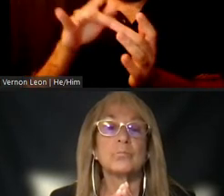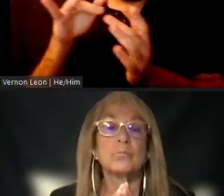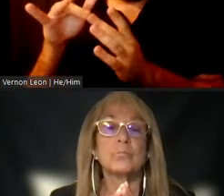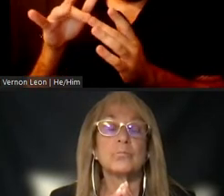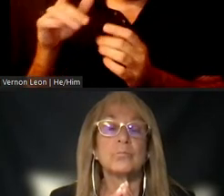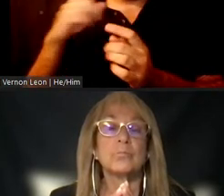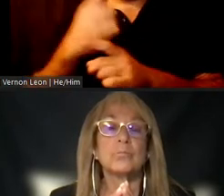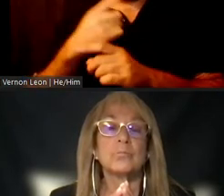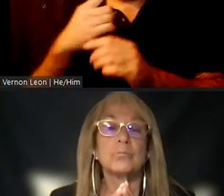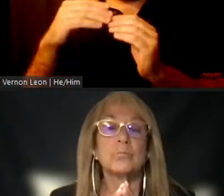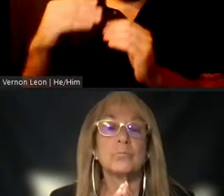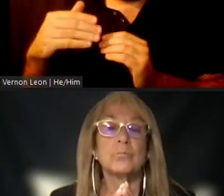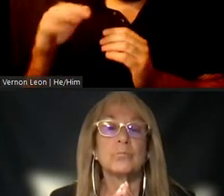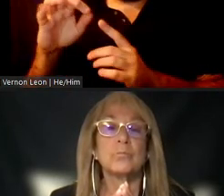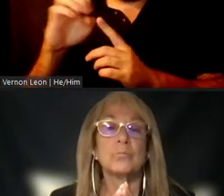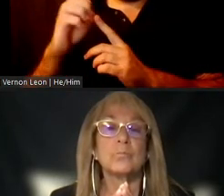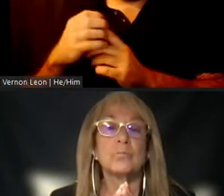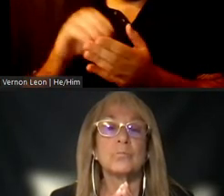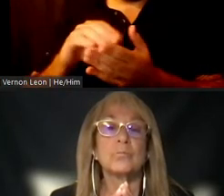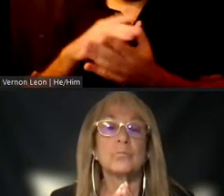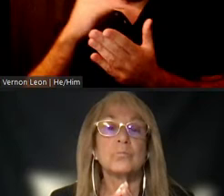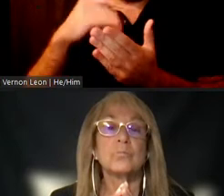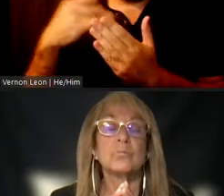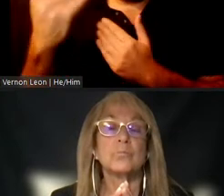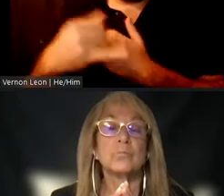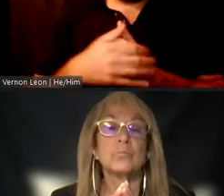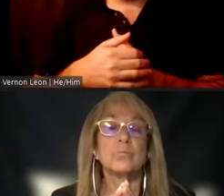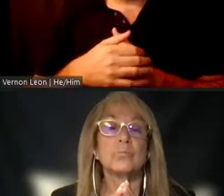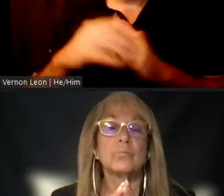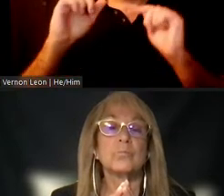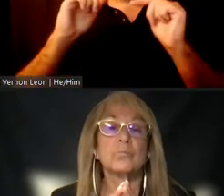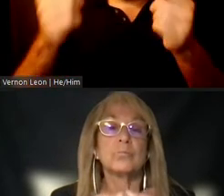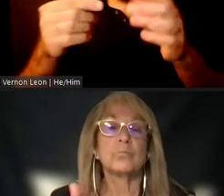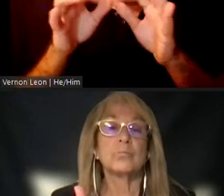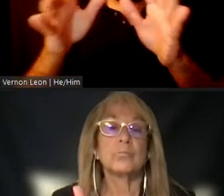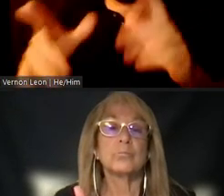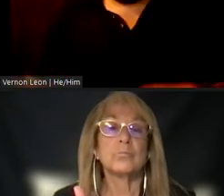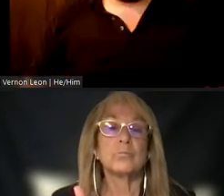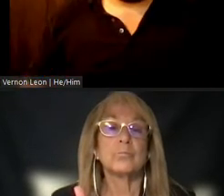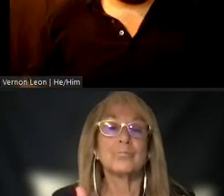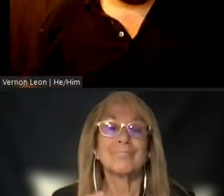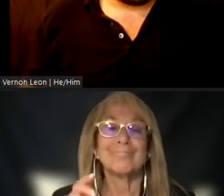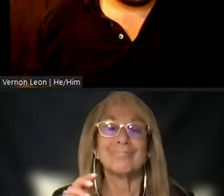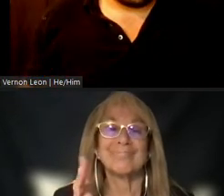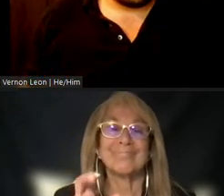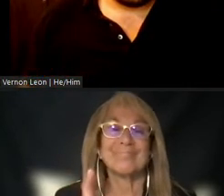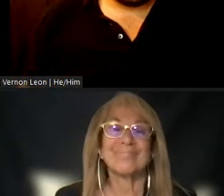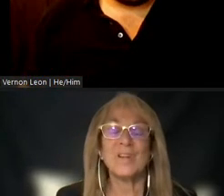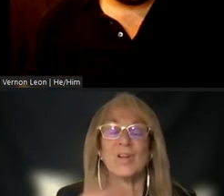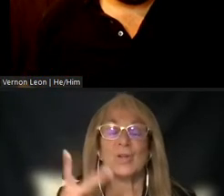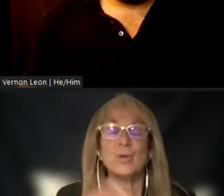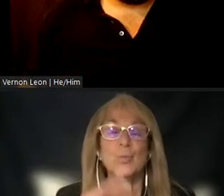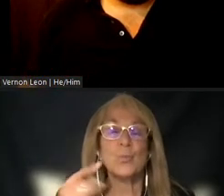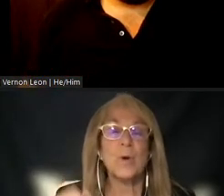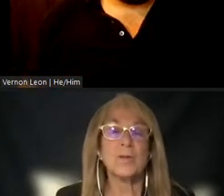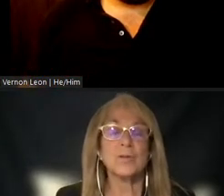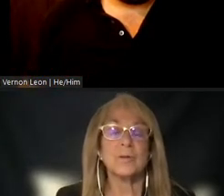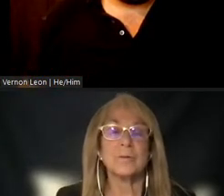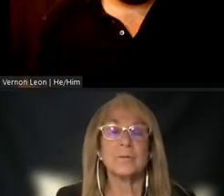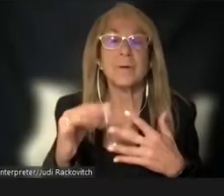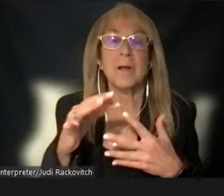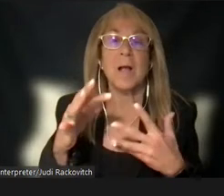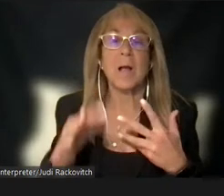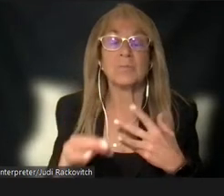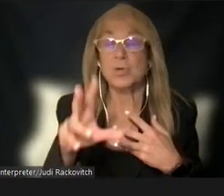environmental documentation for this project. There are two project alternatives. There's the no action. There would be no